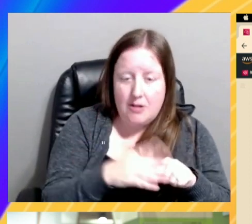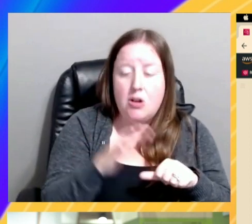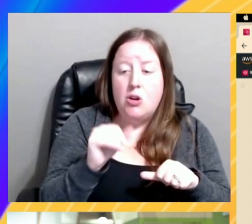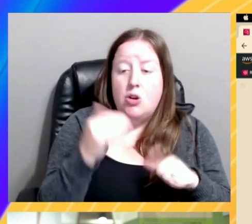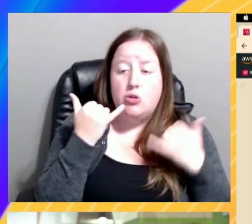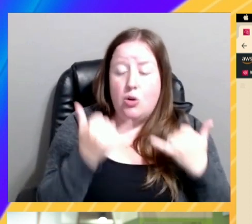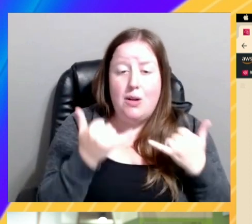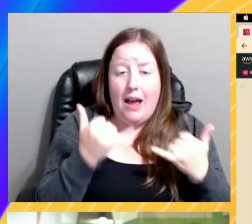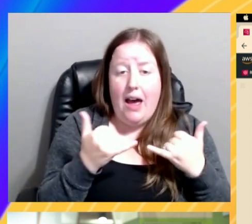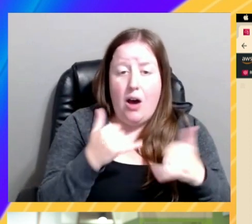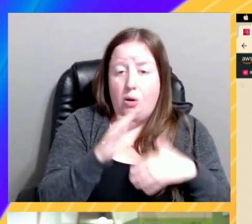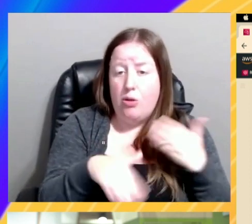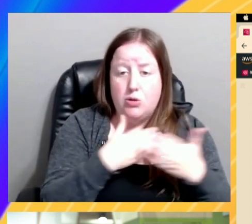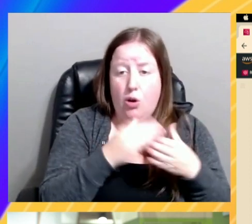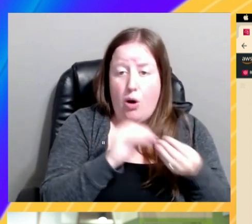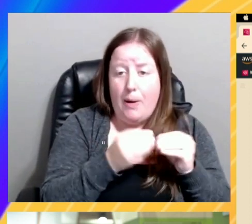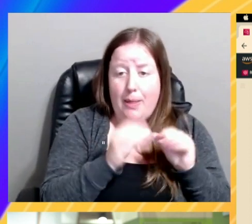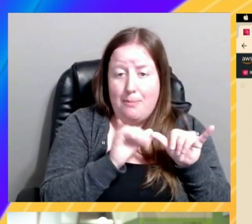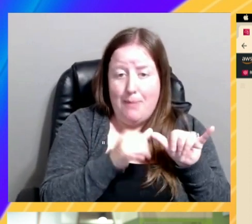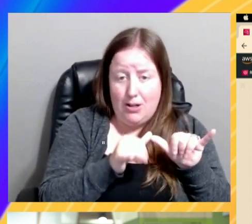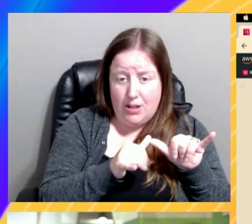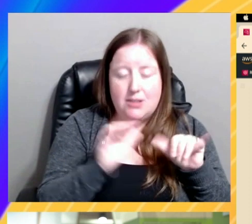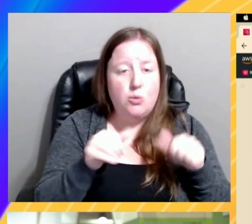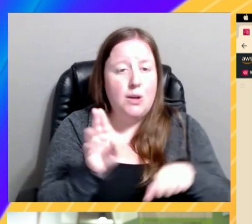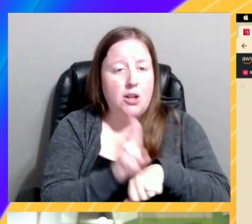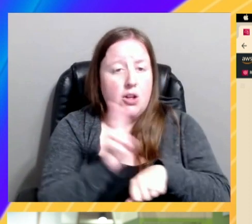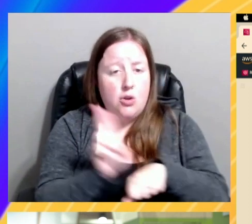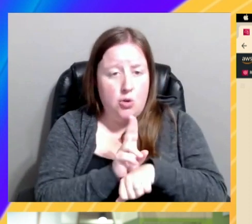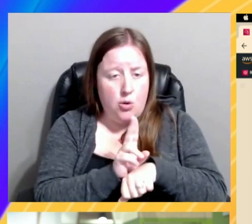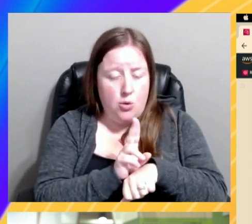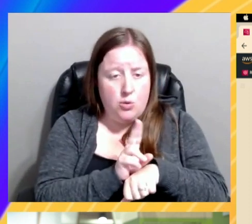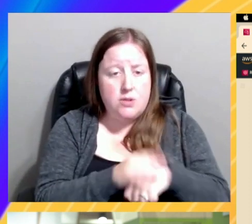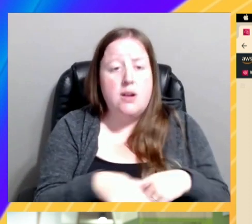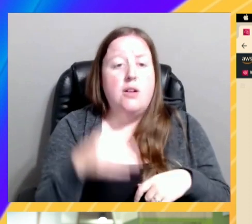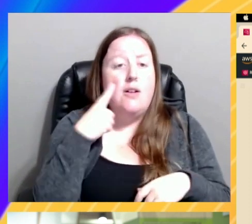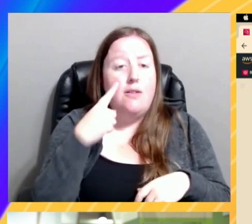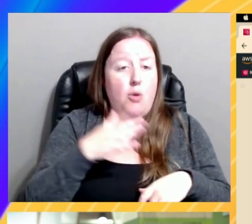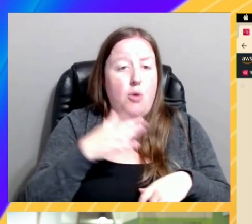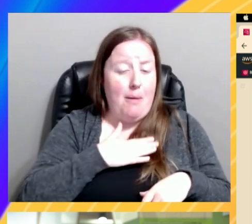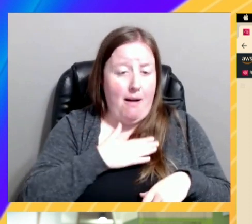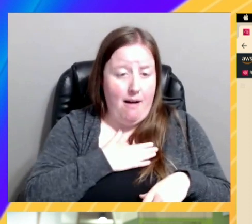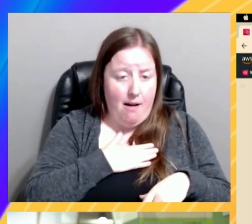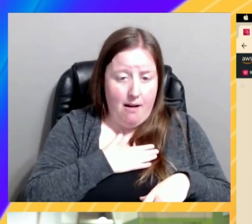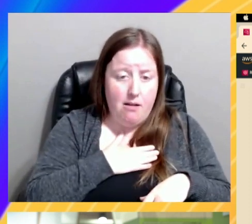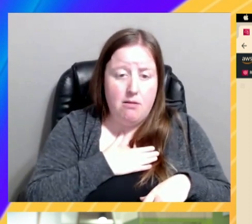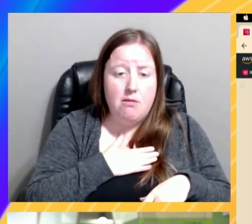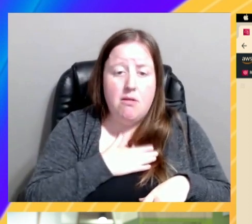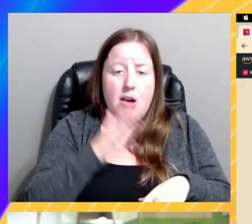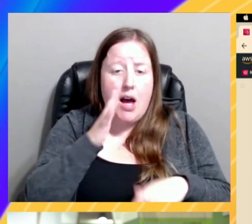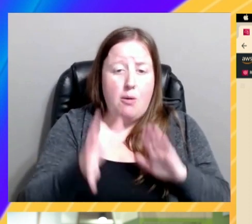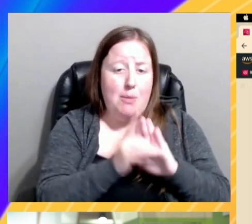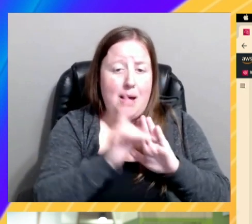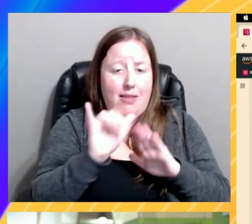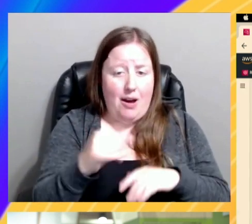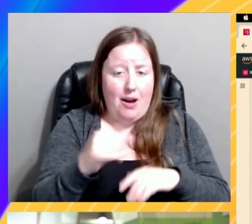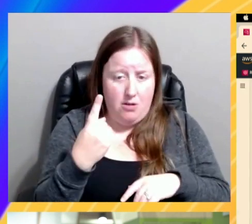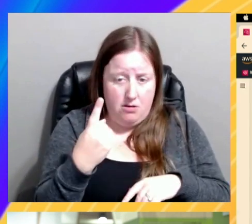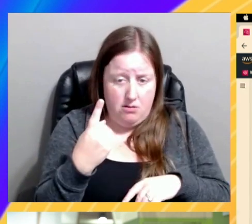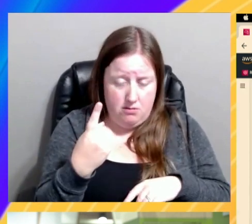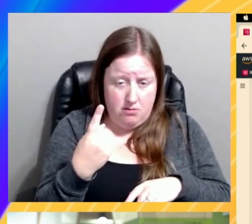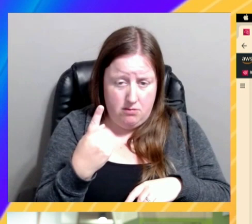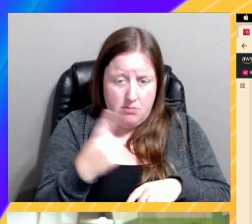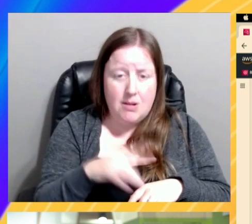the metrics for just pod CPU utilization. So in my case, I'm going to select this one, click on create